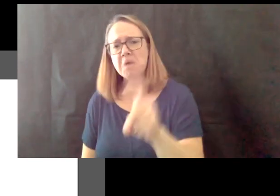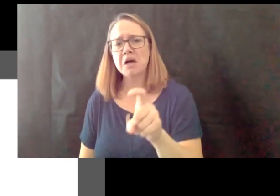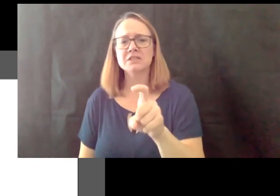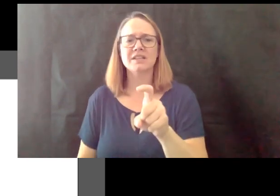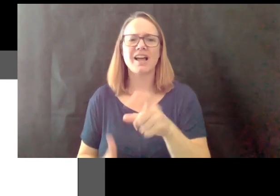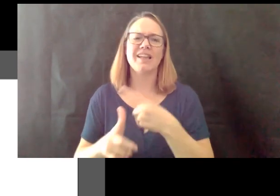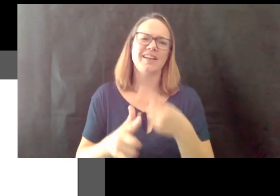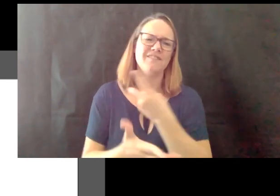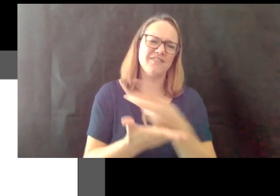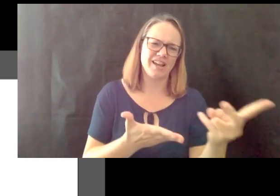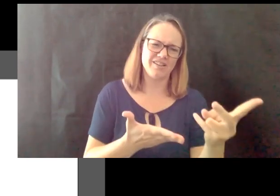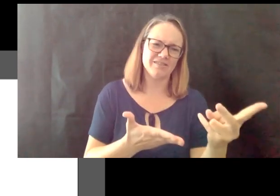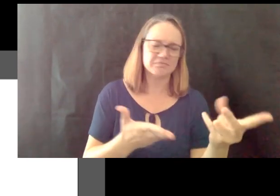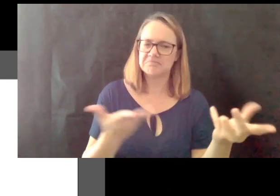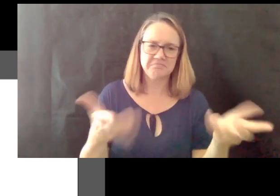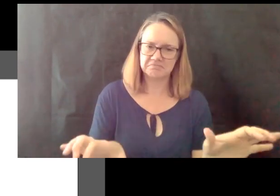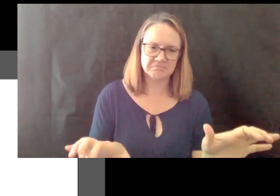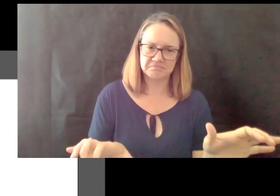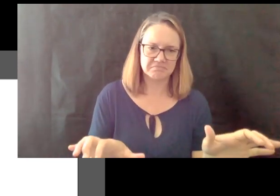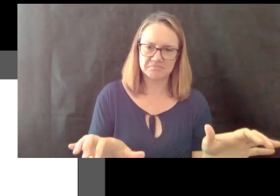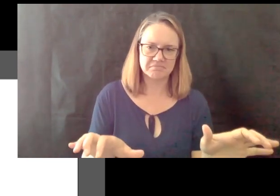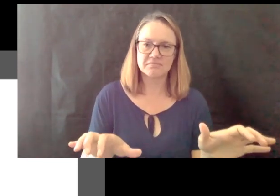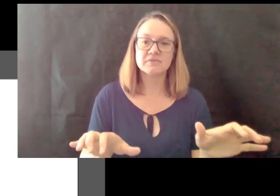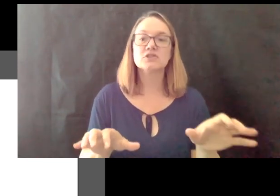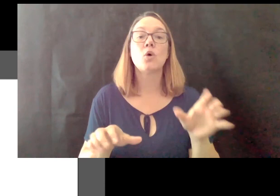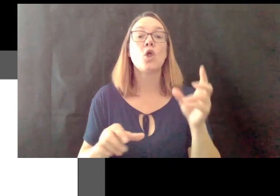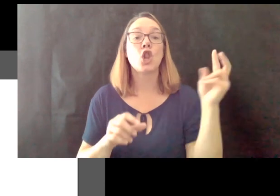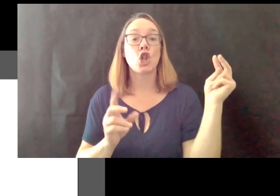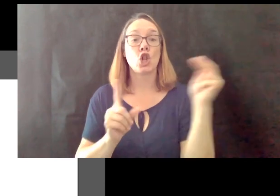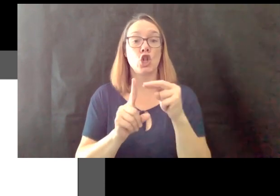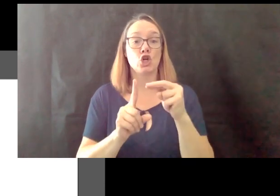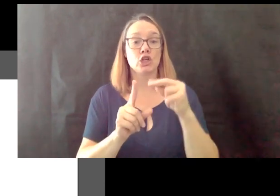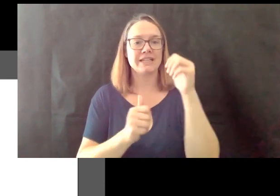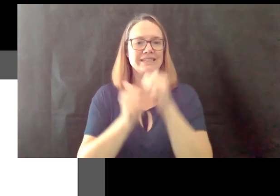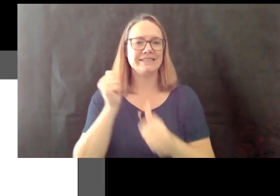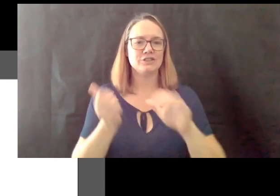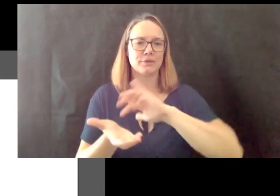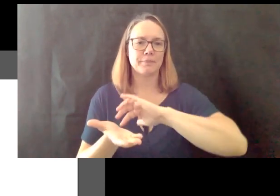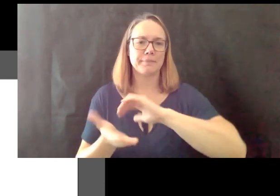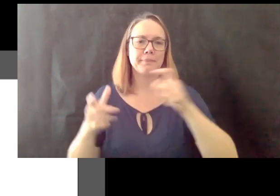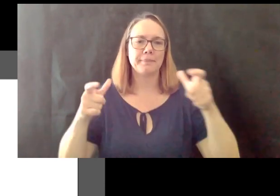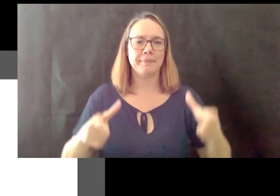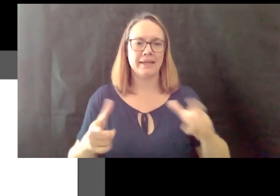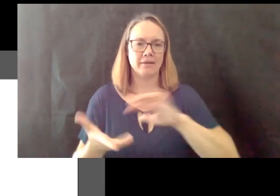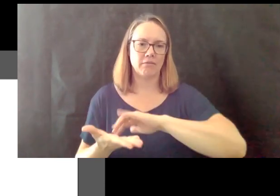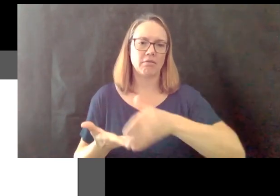right? So within this basic meal plan, we want to look at the servings for each food within the meal.